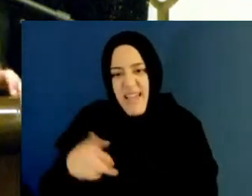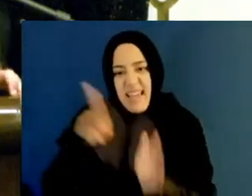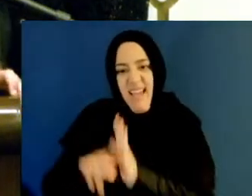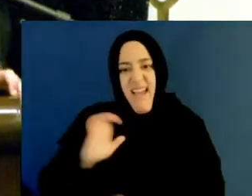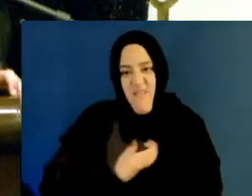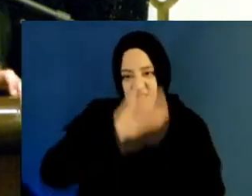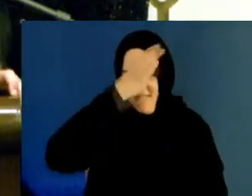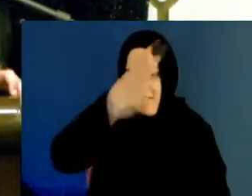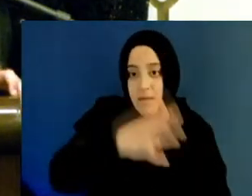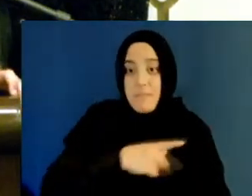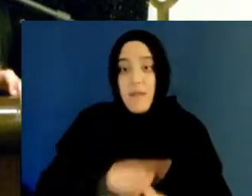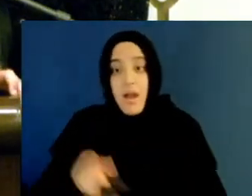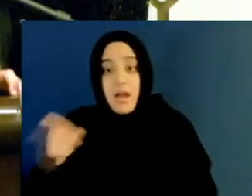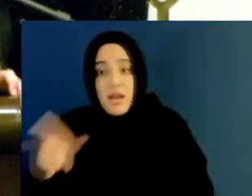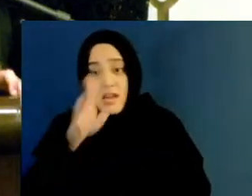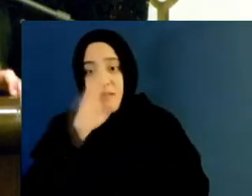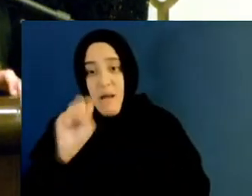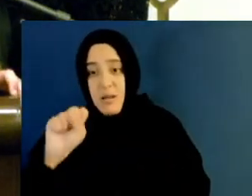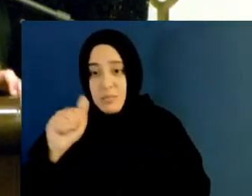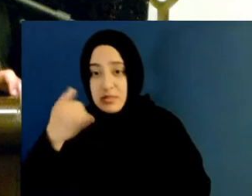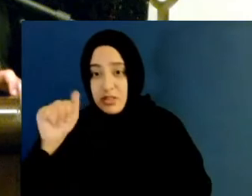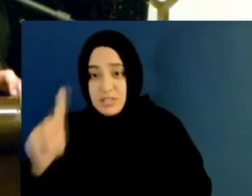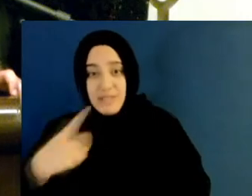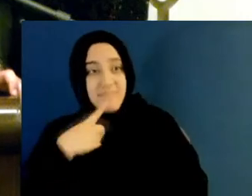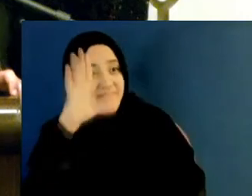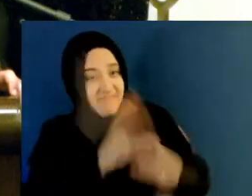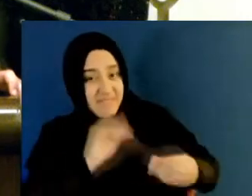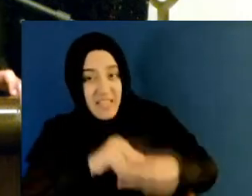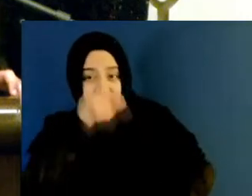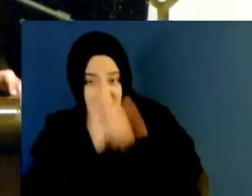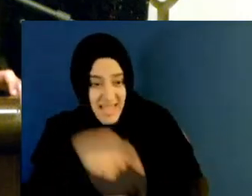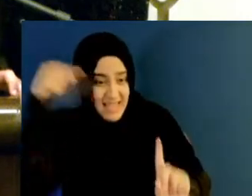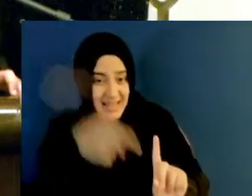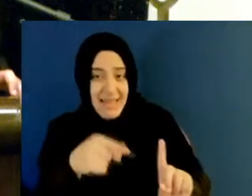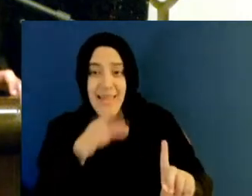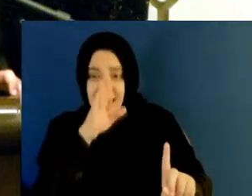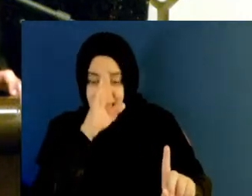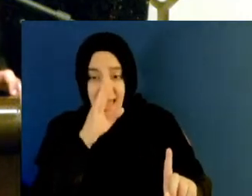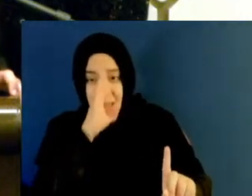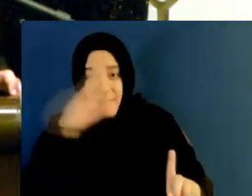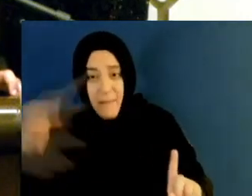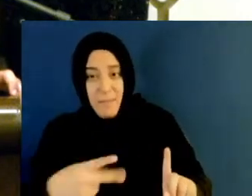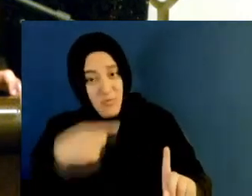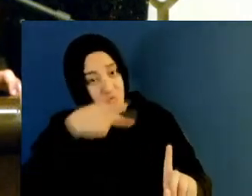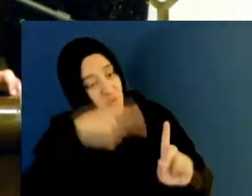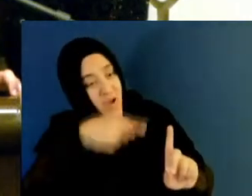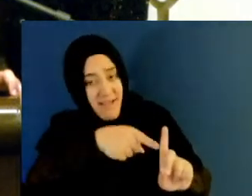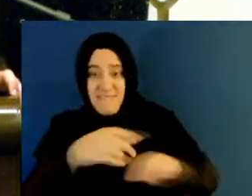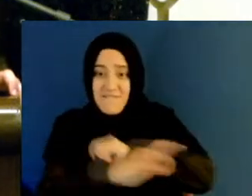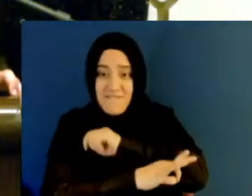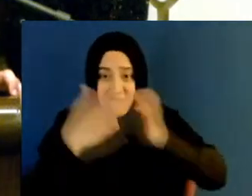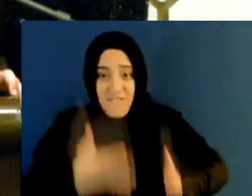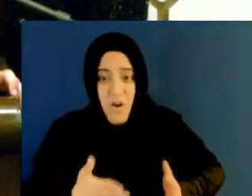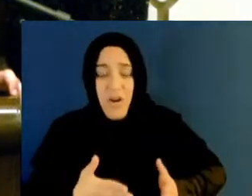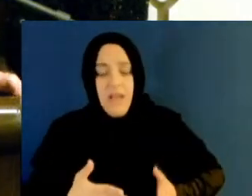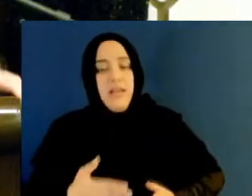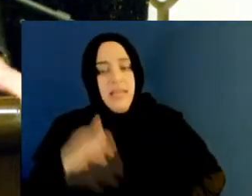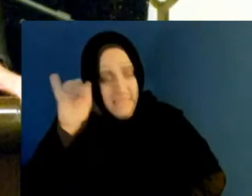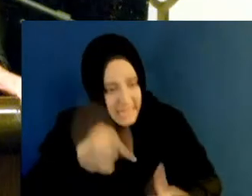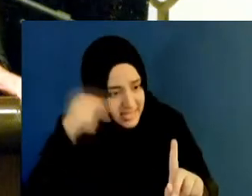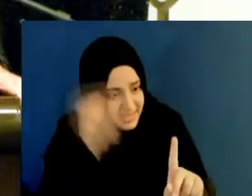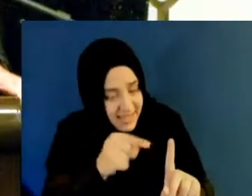Ali ibn Abi Talib who you were calling a Khariji. Imam Sajjad in his khutbah, when he describes Amirul Mu'mineen, he